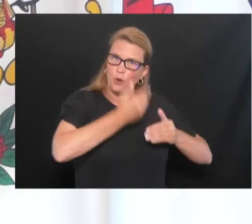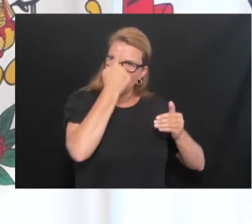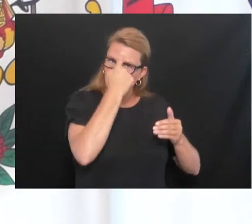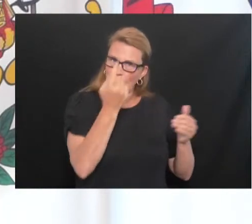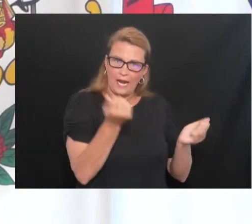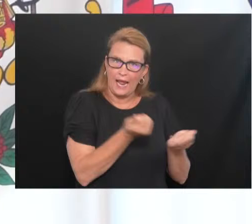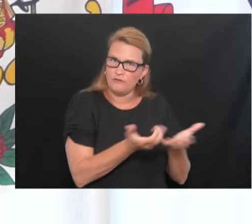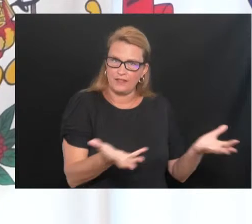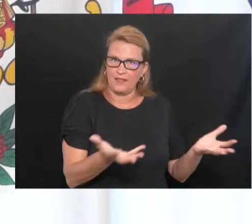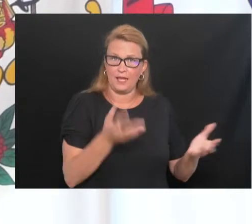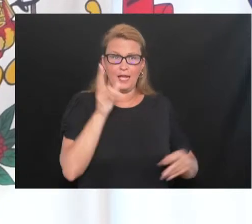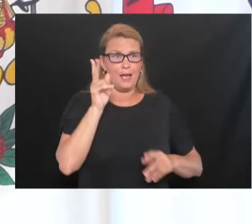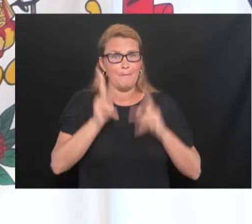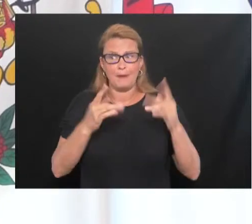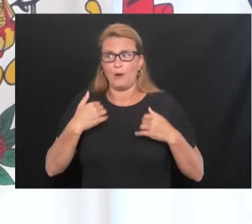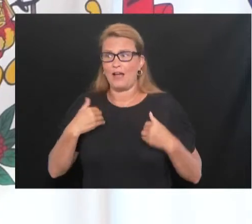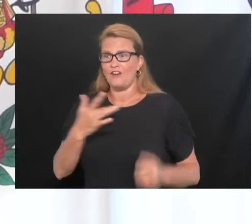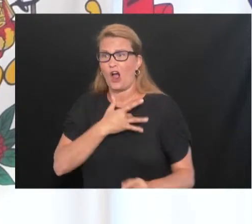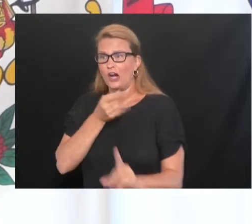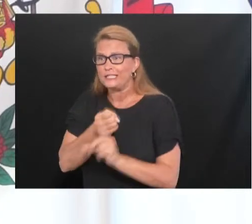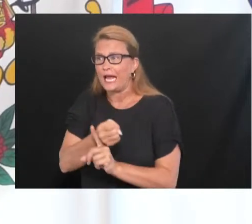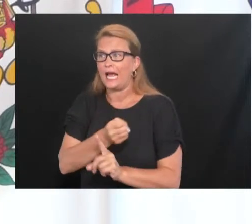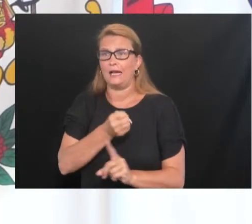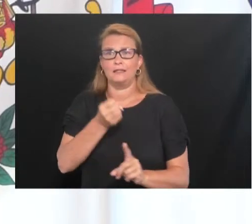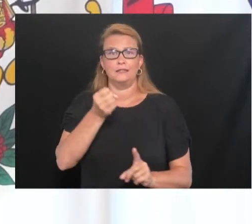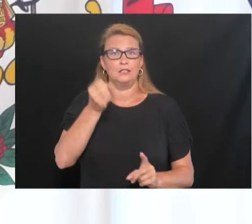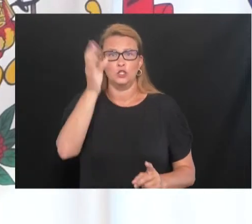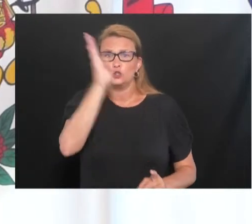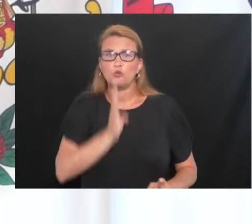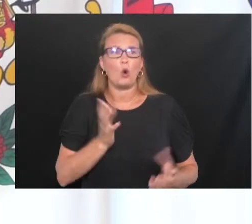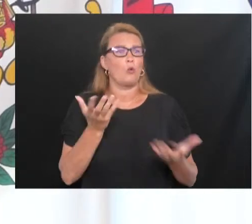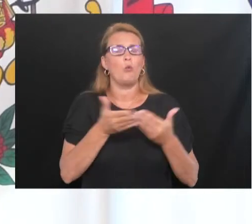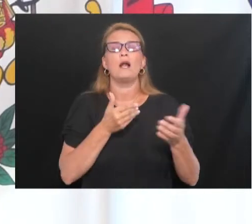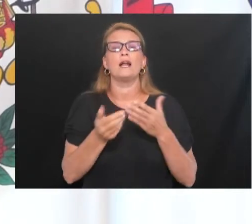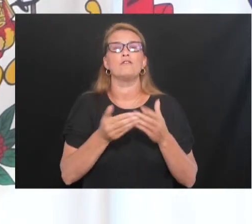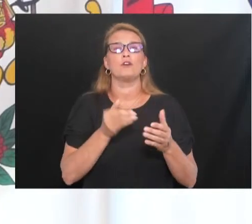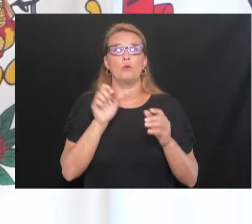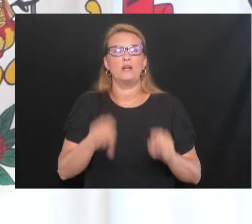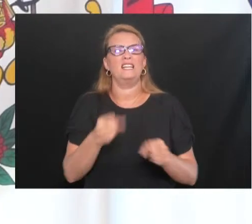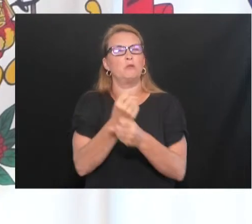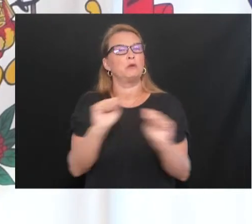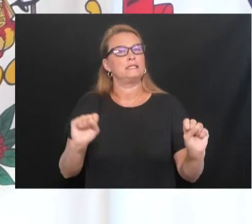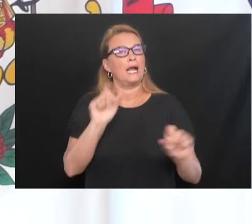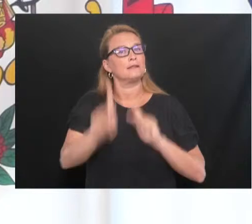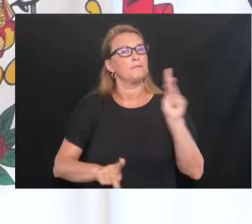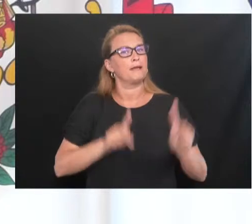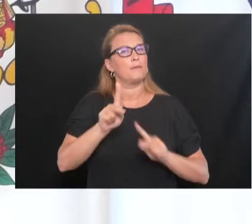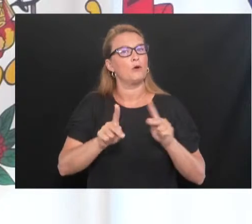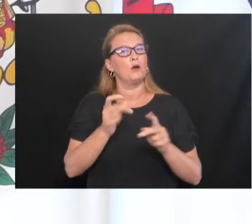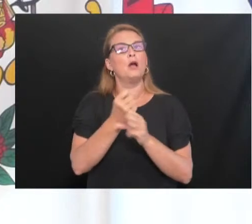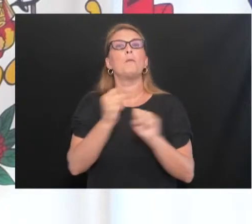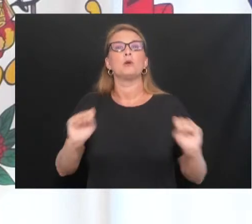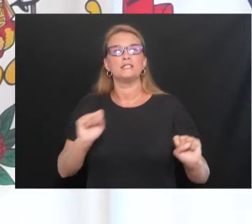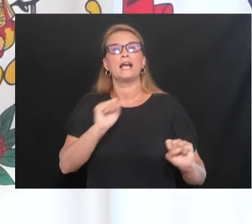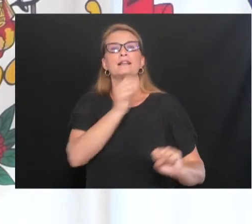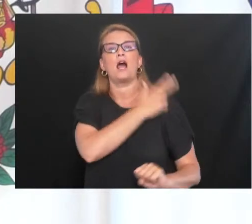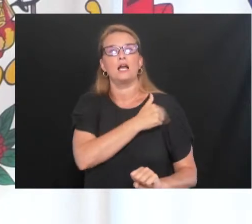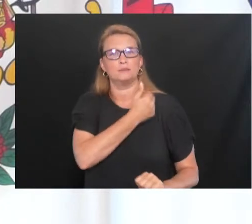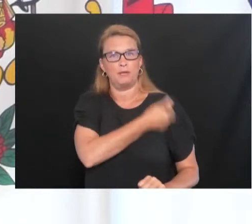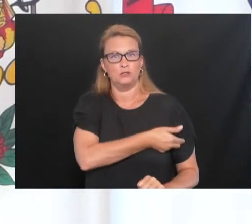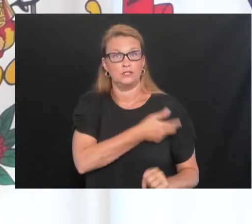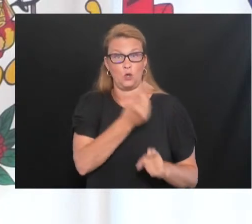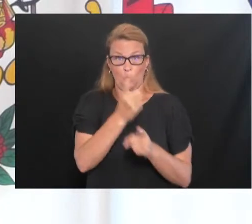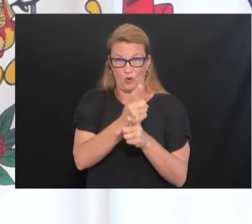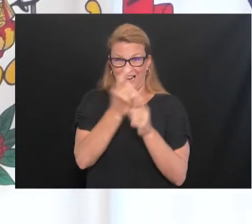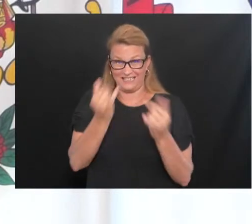attack or whatever the cases may be. But we had to protect our people, and we had to protect our hospitals. In this situation right